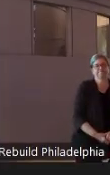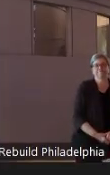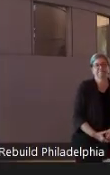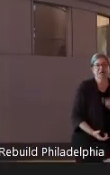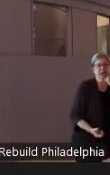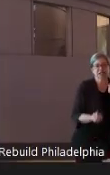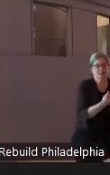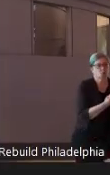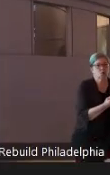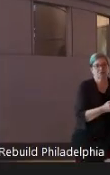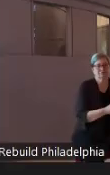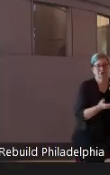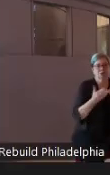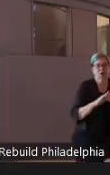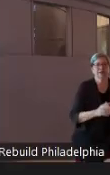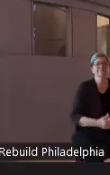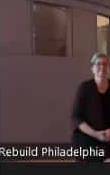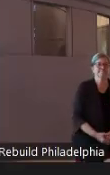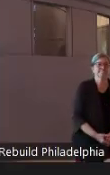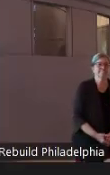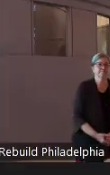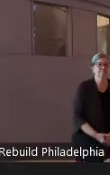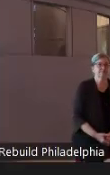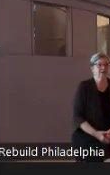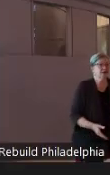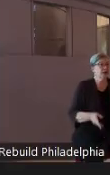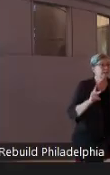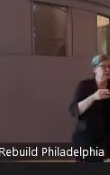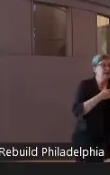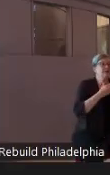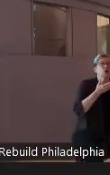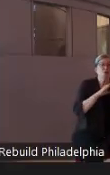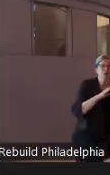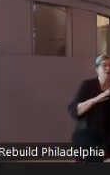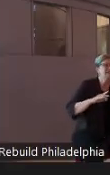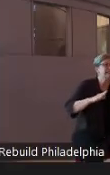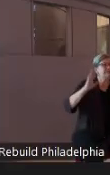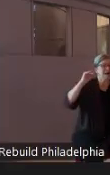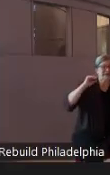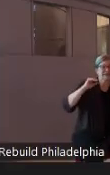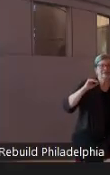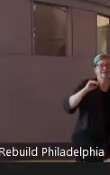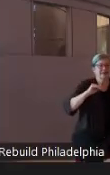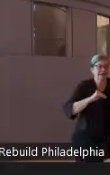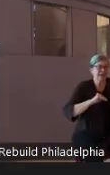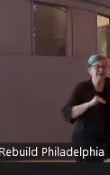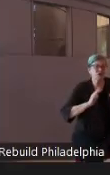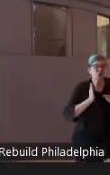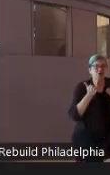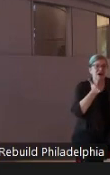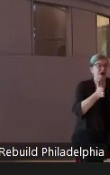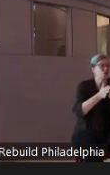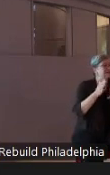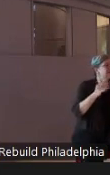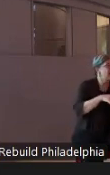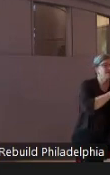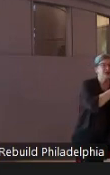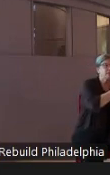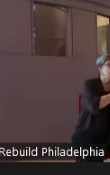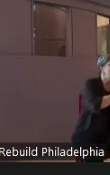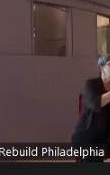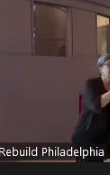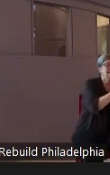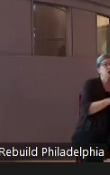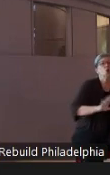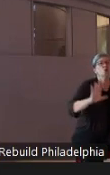to folks who were expecting this to be something that, isn't available anywhere else in the city. So we